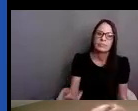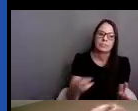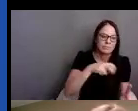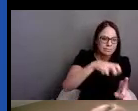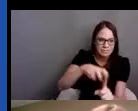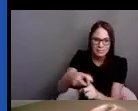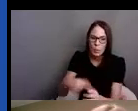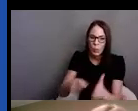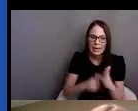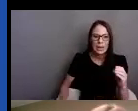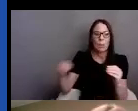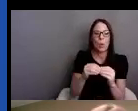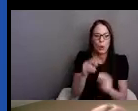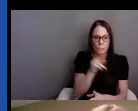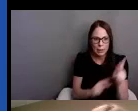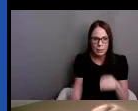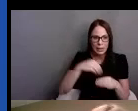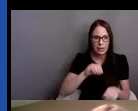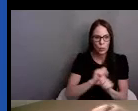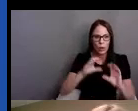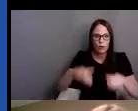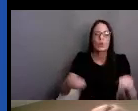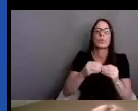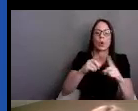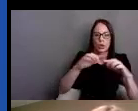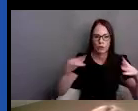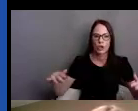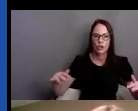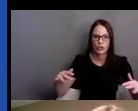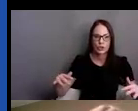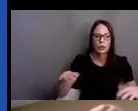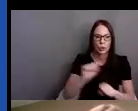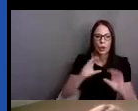we need a more diverse workforce as well. Next slide, please.